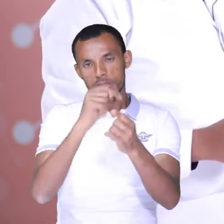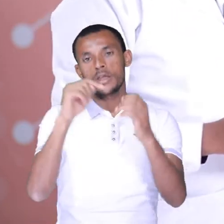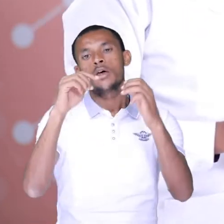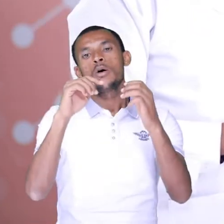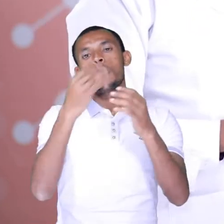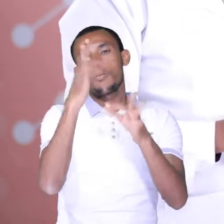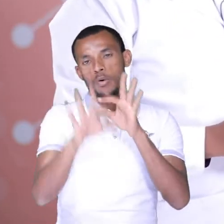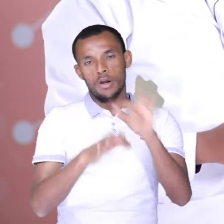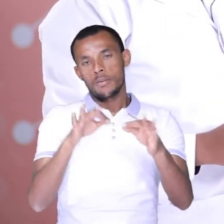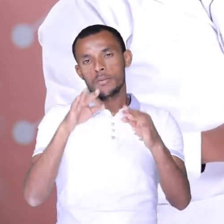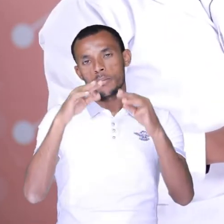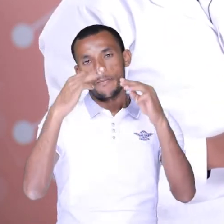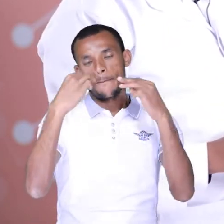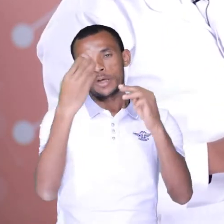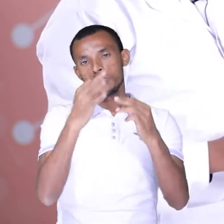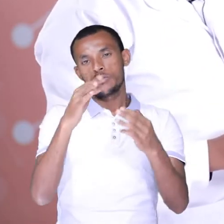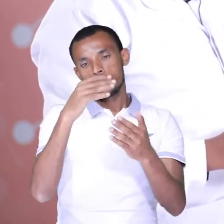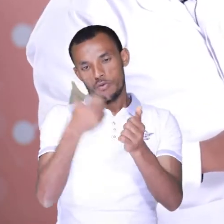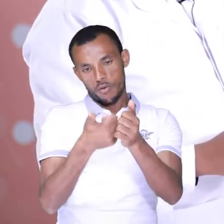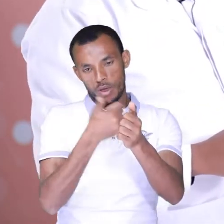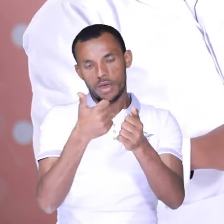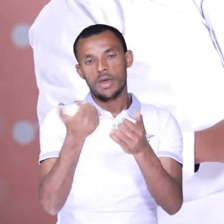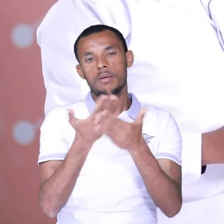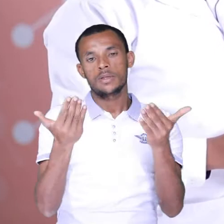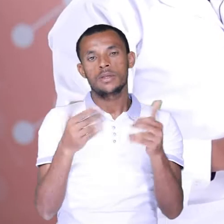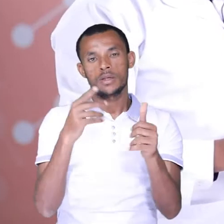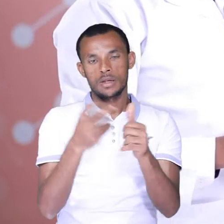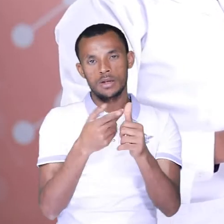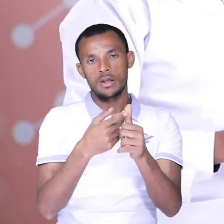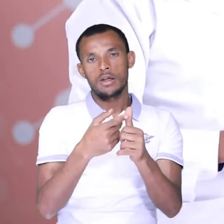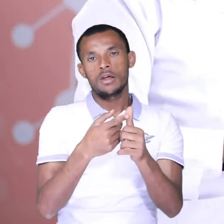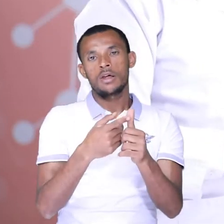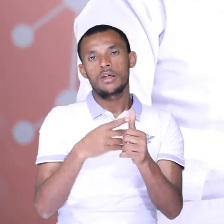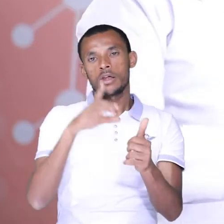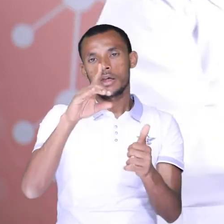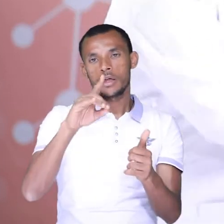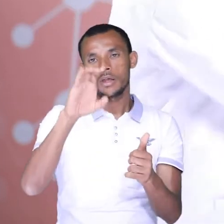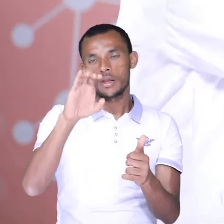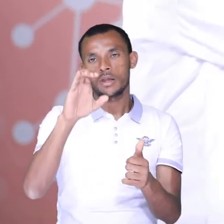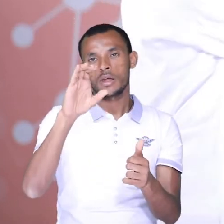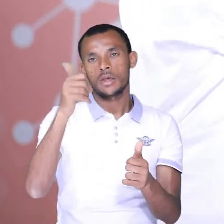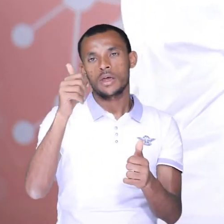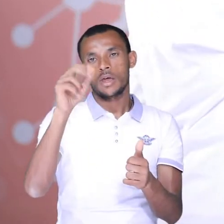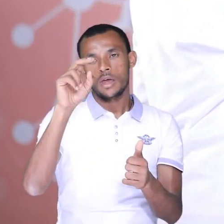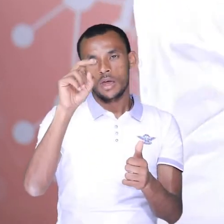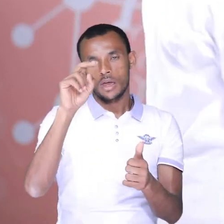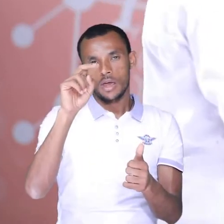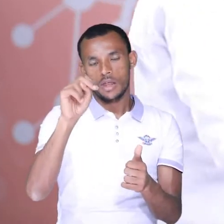molecules. Look what we have listed here. This is decane, as you remember, decane molecule.